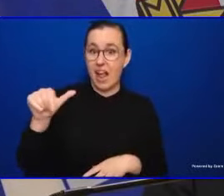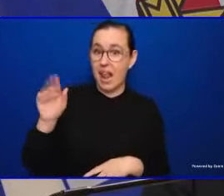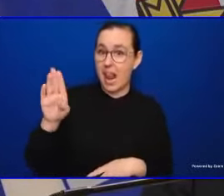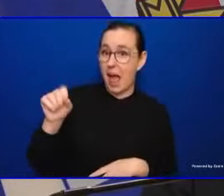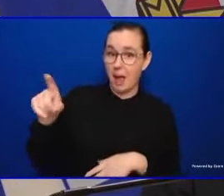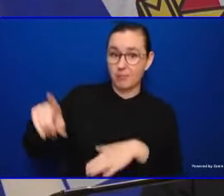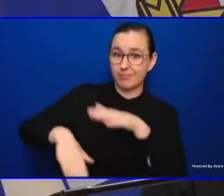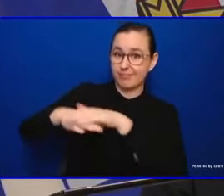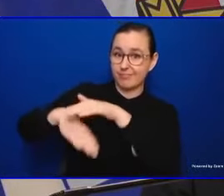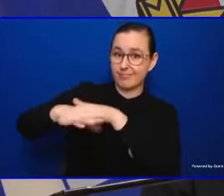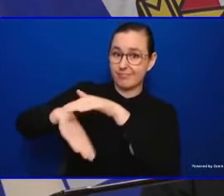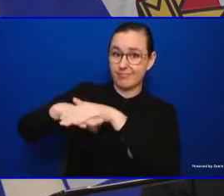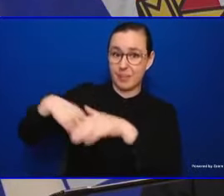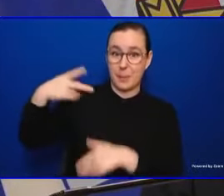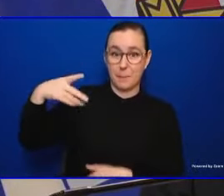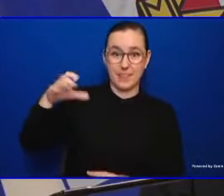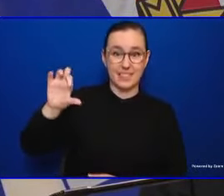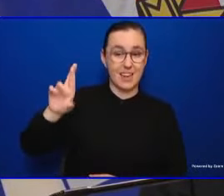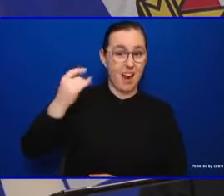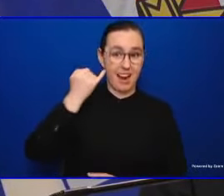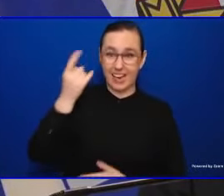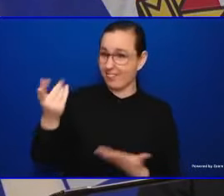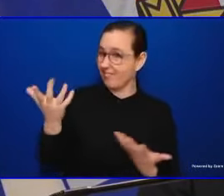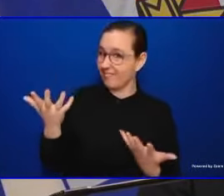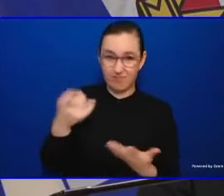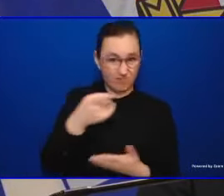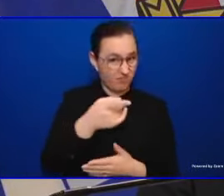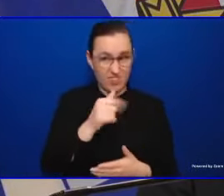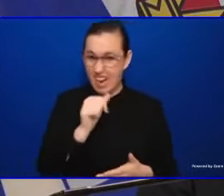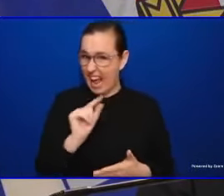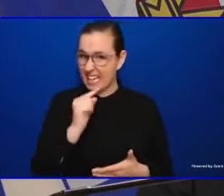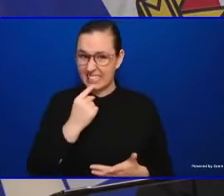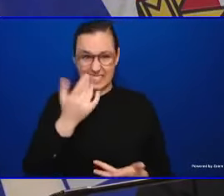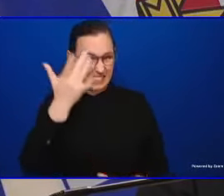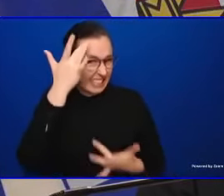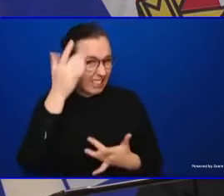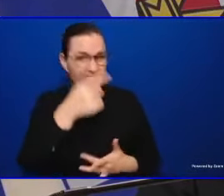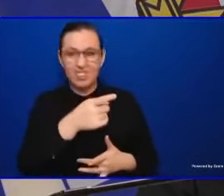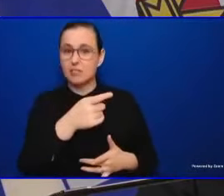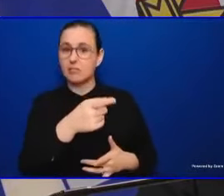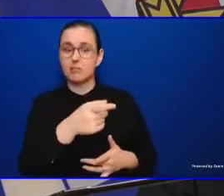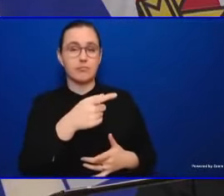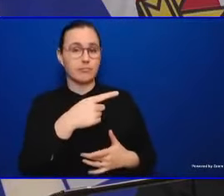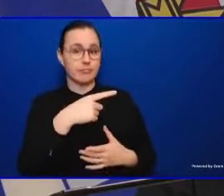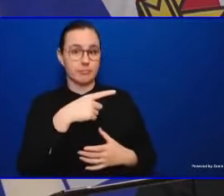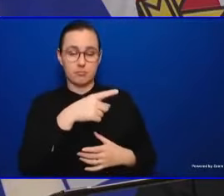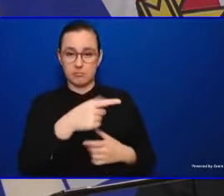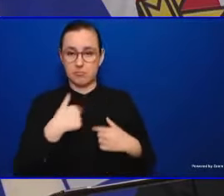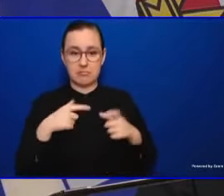illness, you're not immunocompromised and you're vaccinated and you have mild illness, you don't need a test right now.